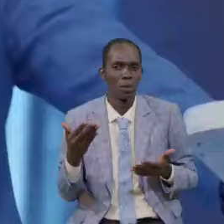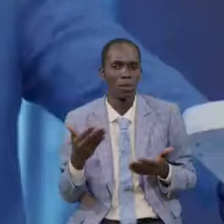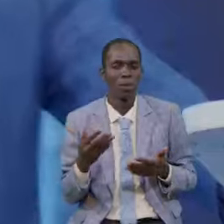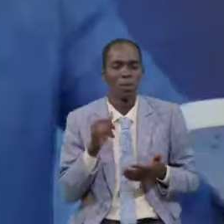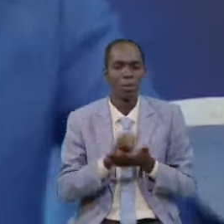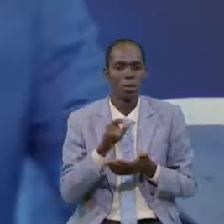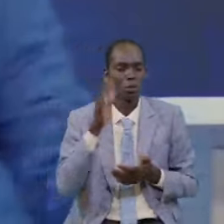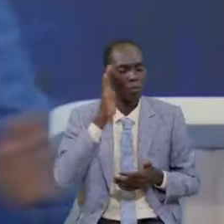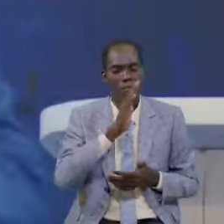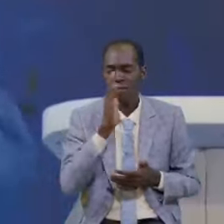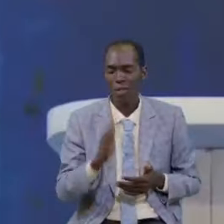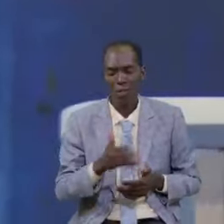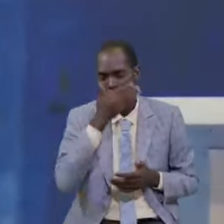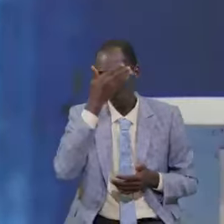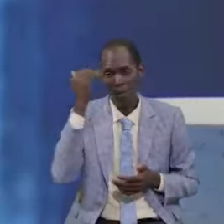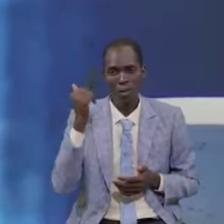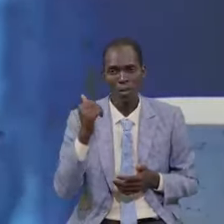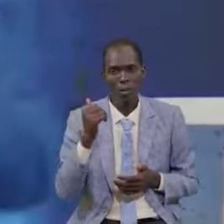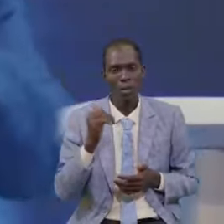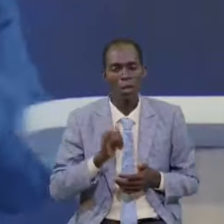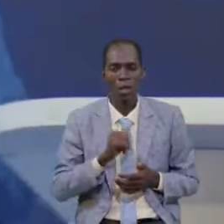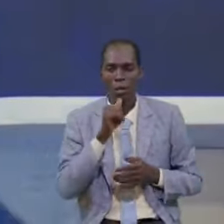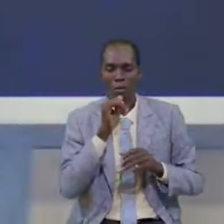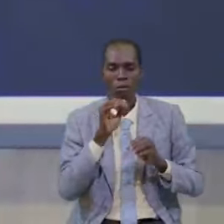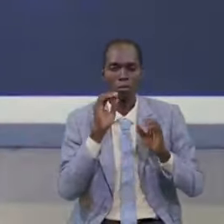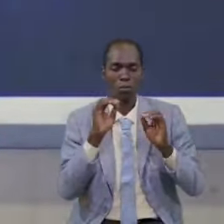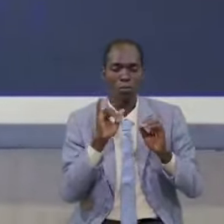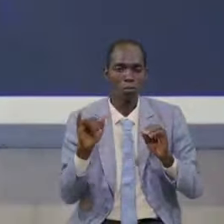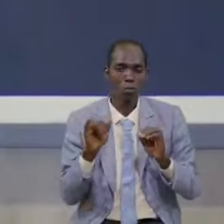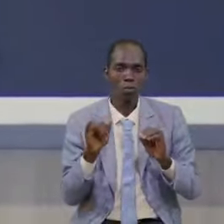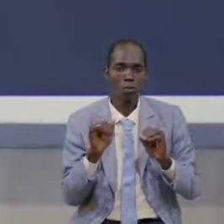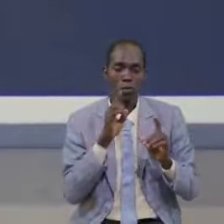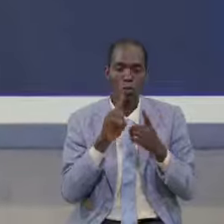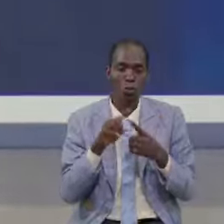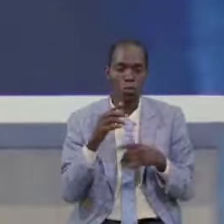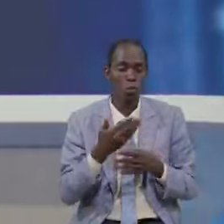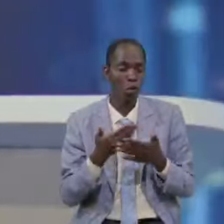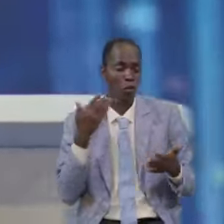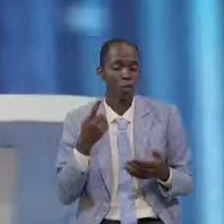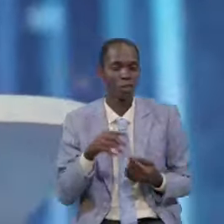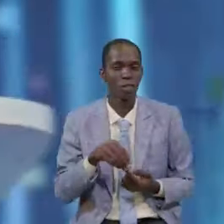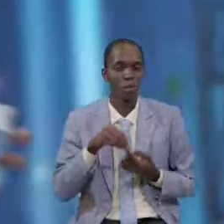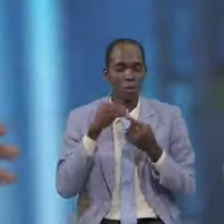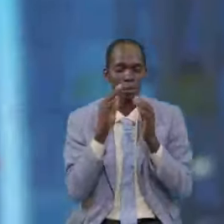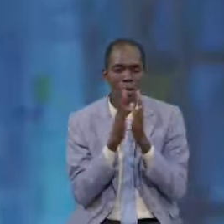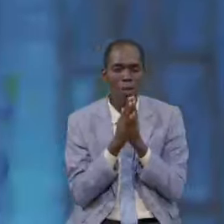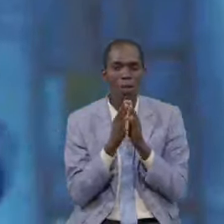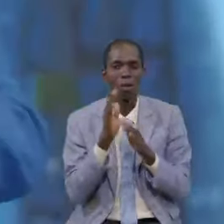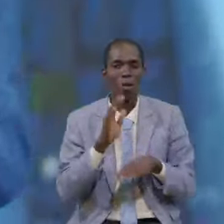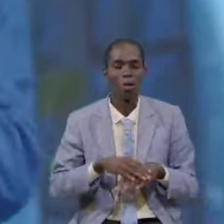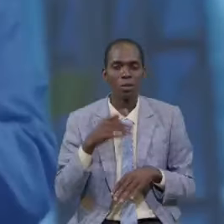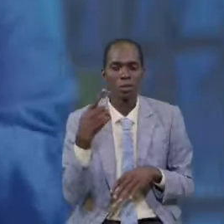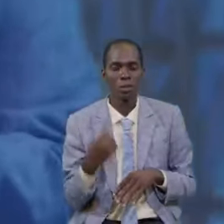I'm talking to you today before the prayer, special prayer, on the charge to be